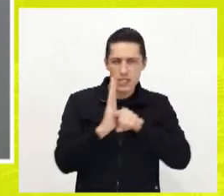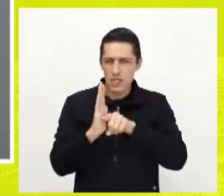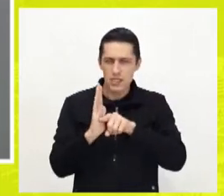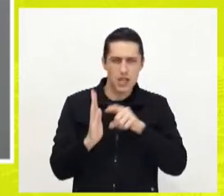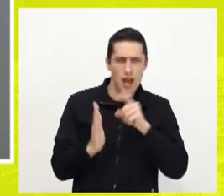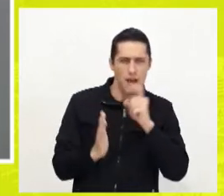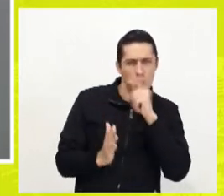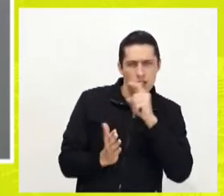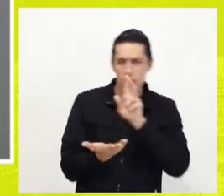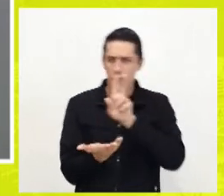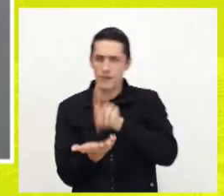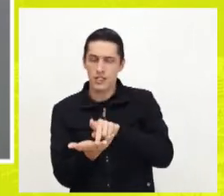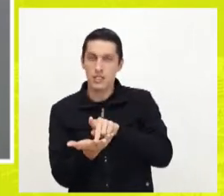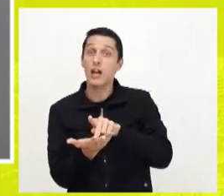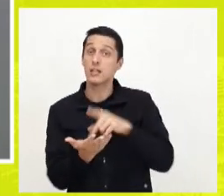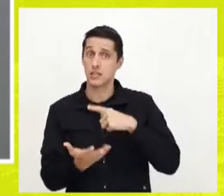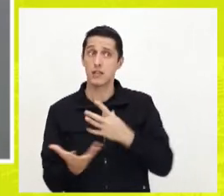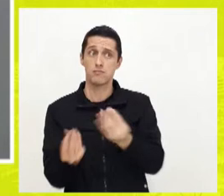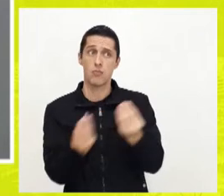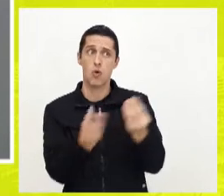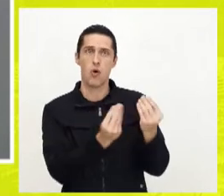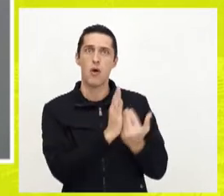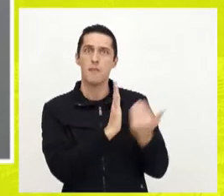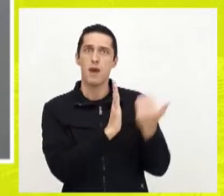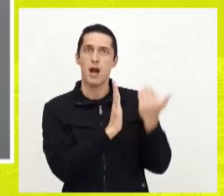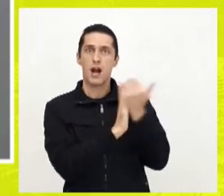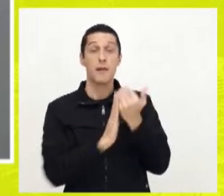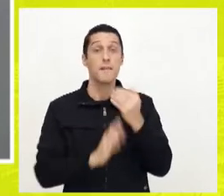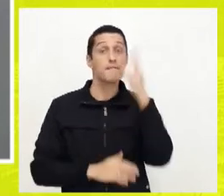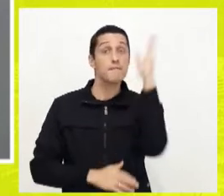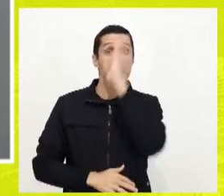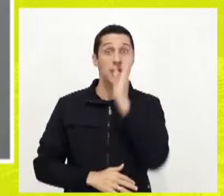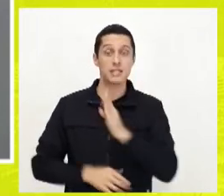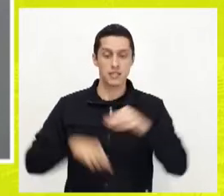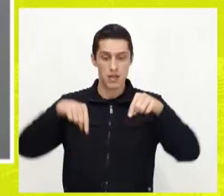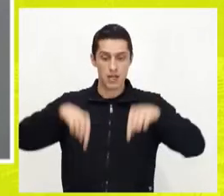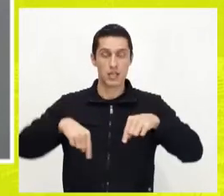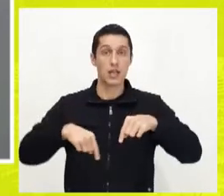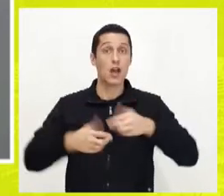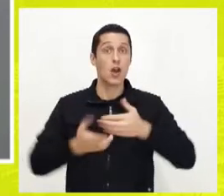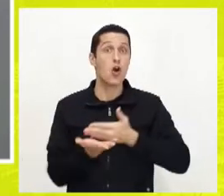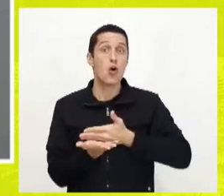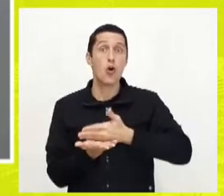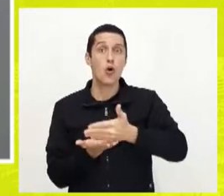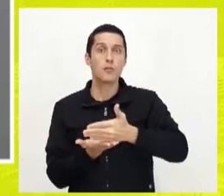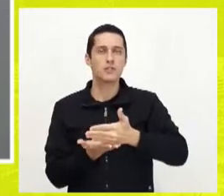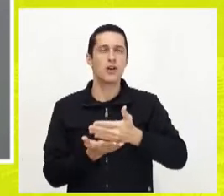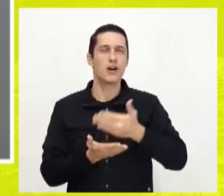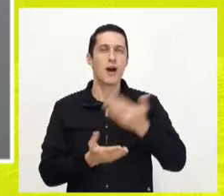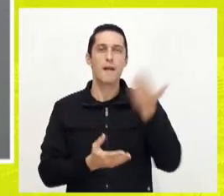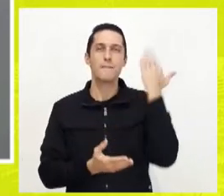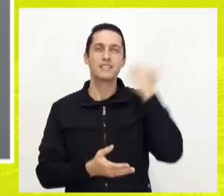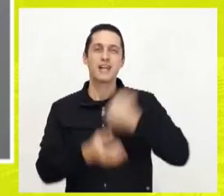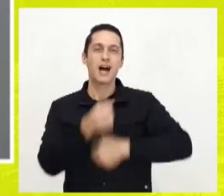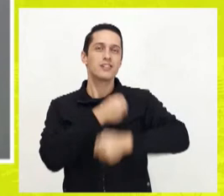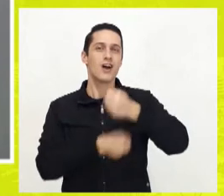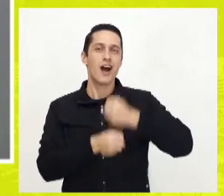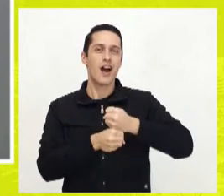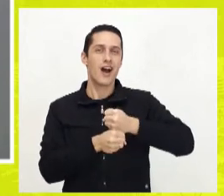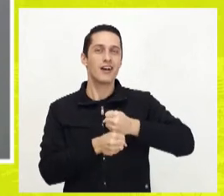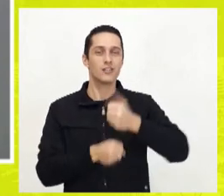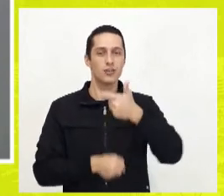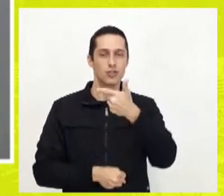in the brazilian sphere it started with a lot of clarity in 2016 in the elections i